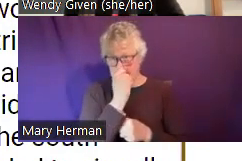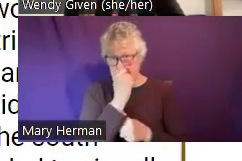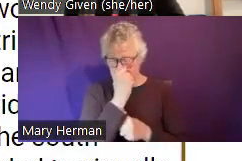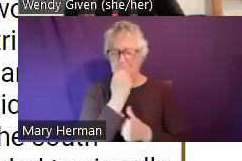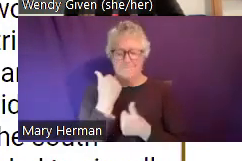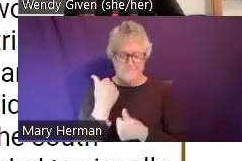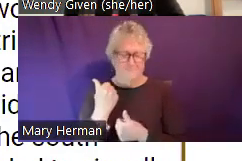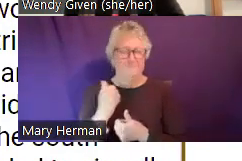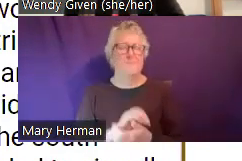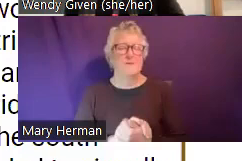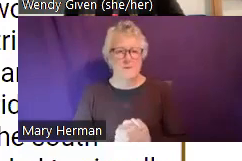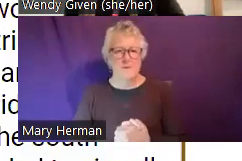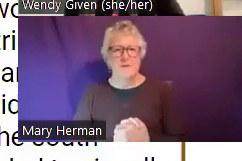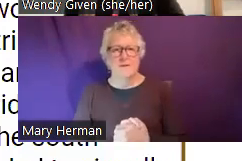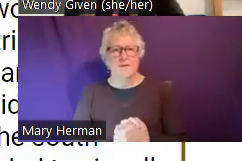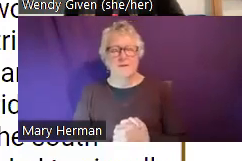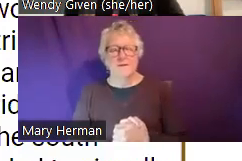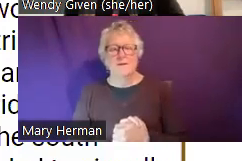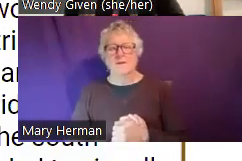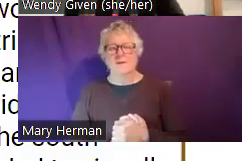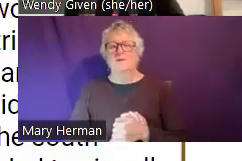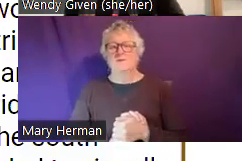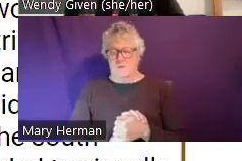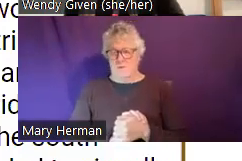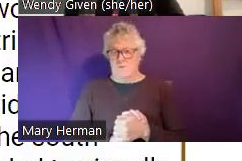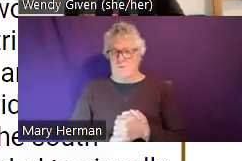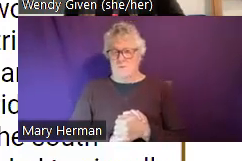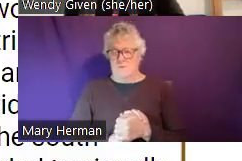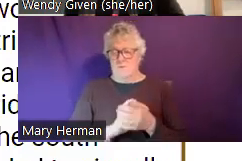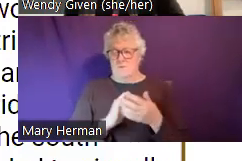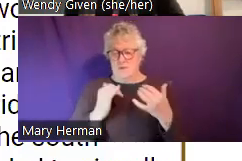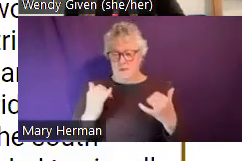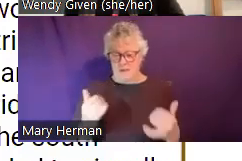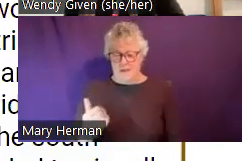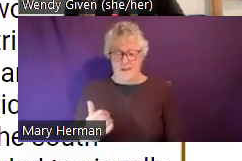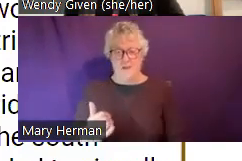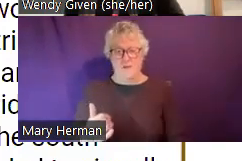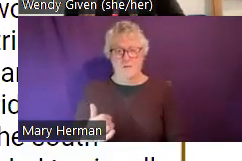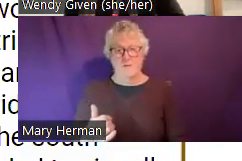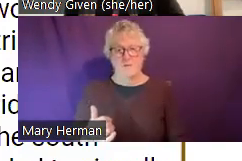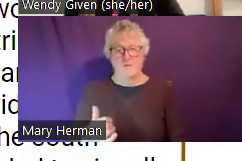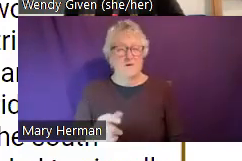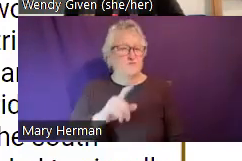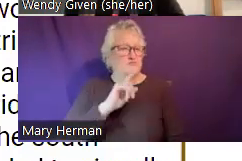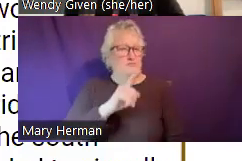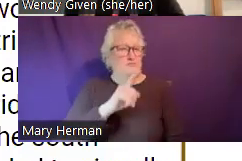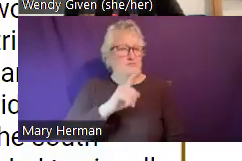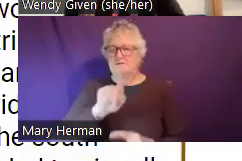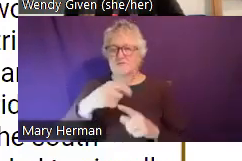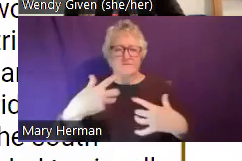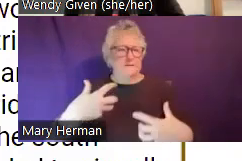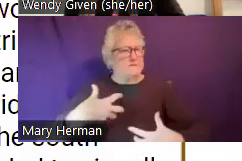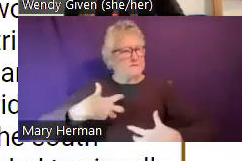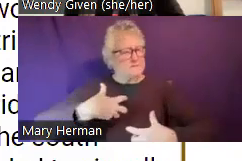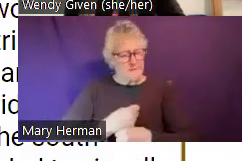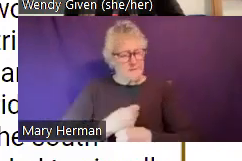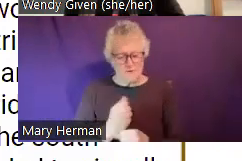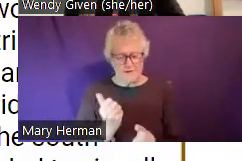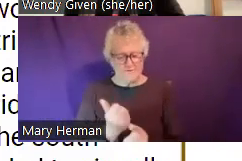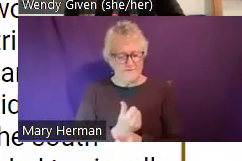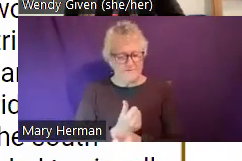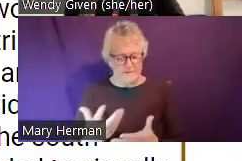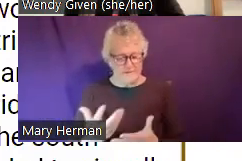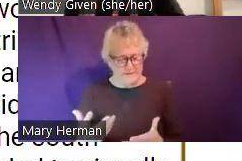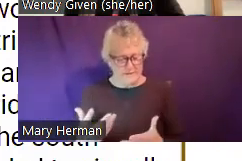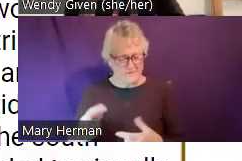Yes. And so this is really now just a summary of everything that we've